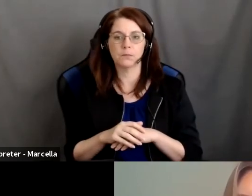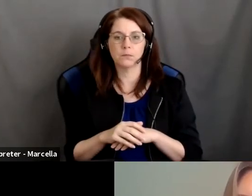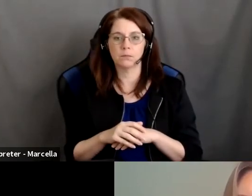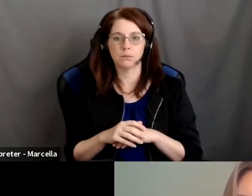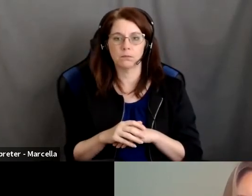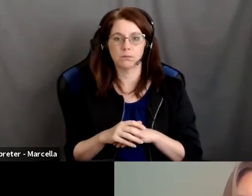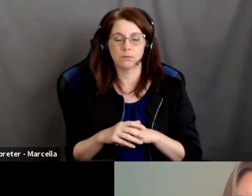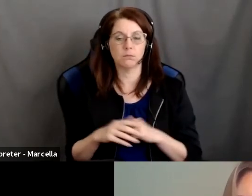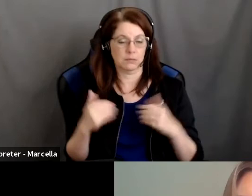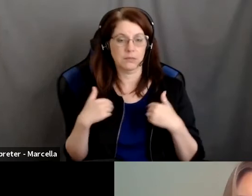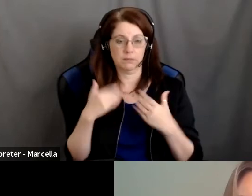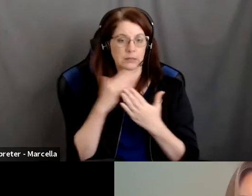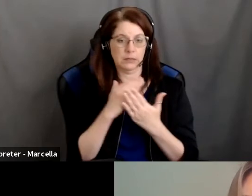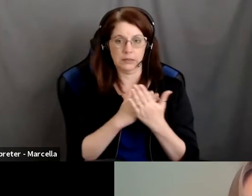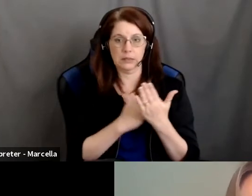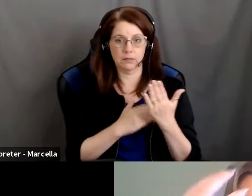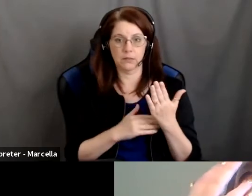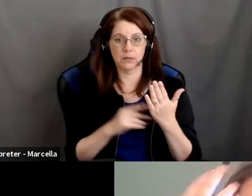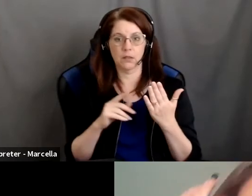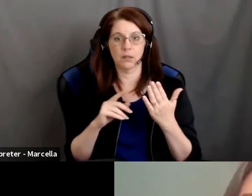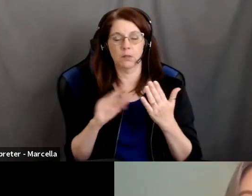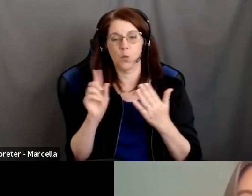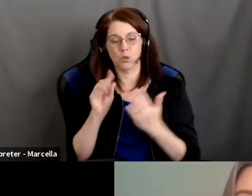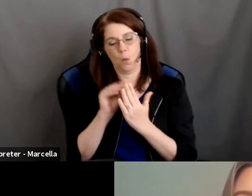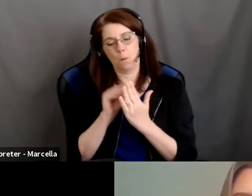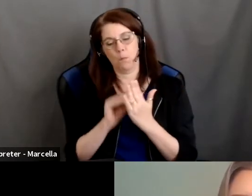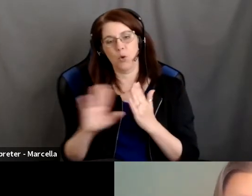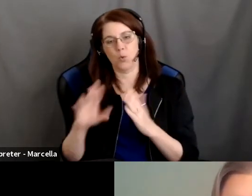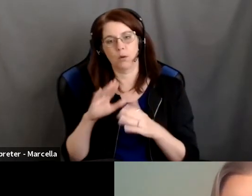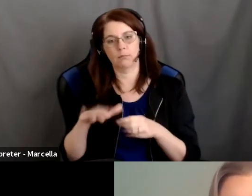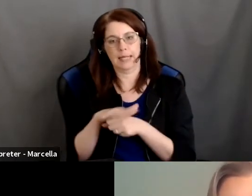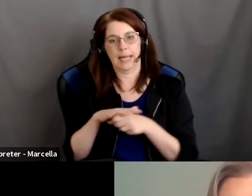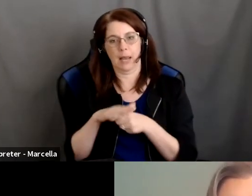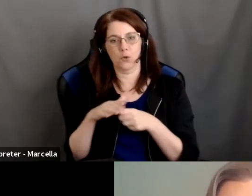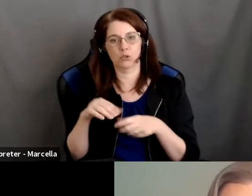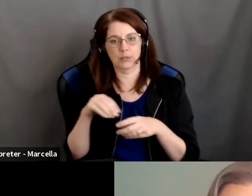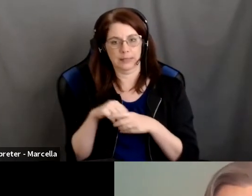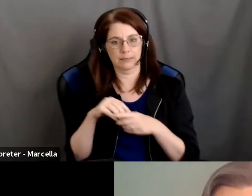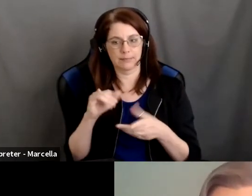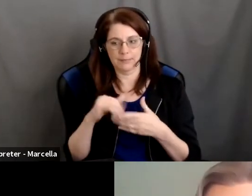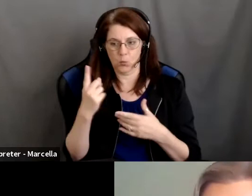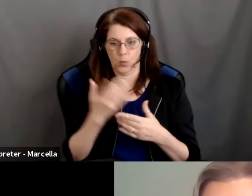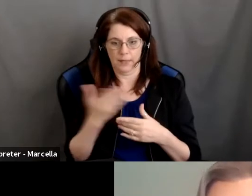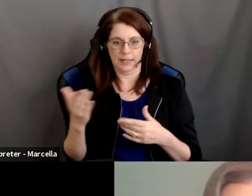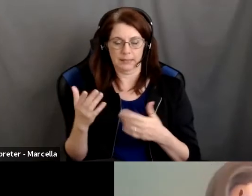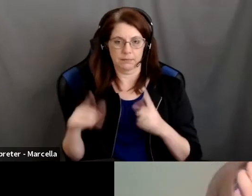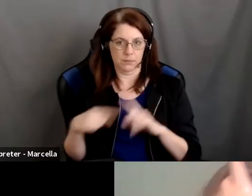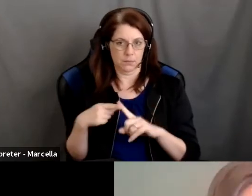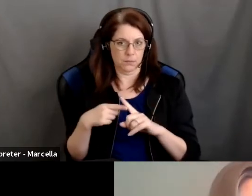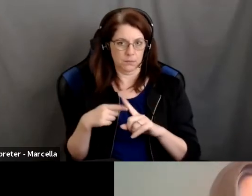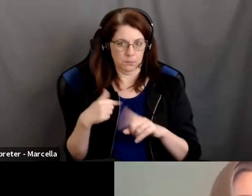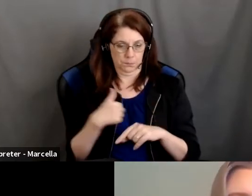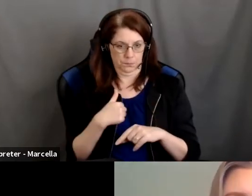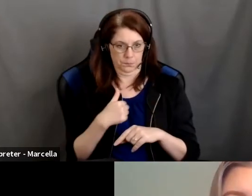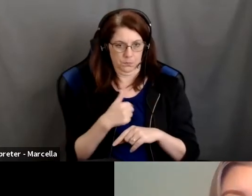It's got a list for you to put your neighbors in. This is one of the things. When we had